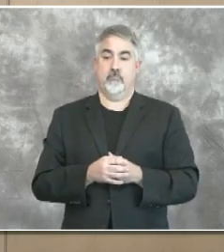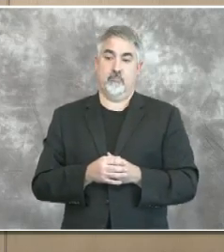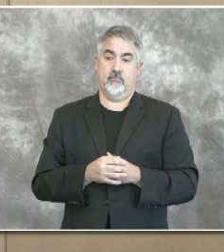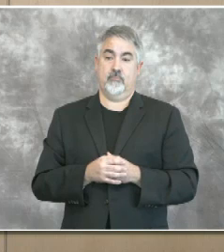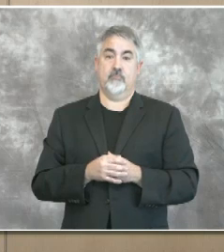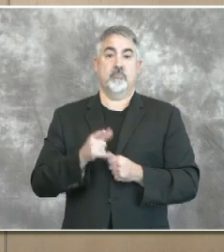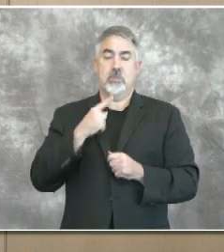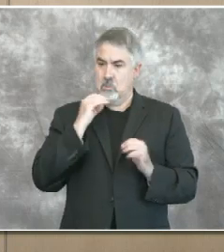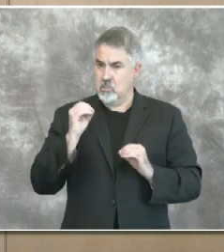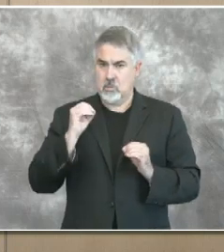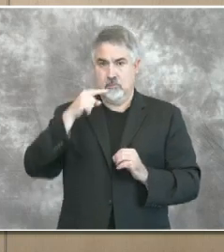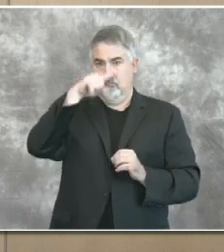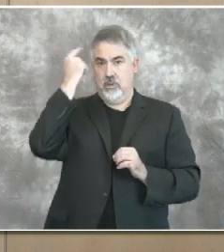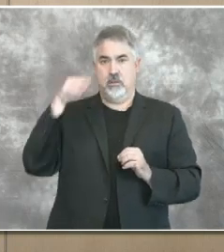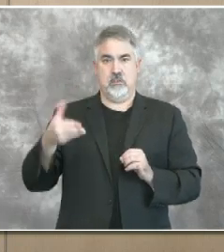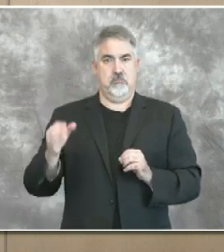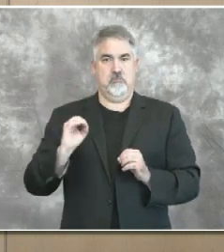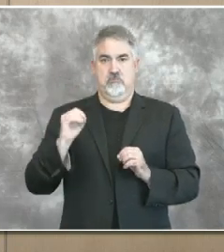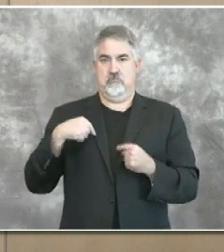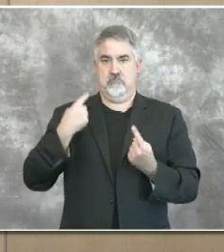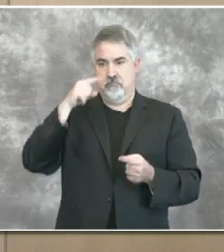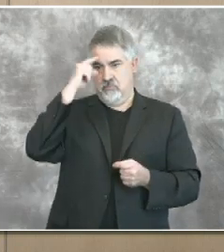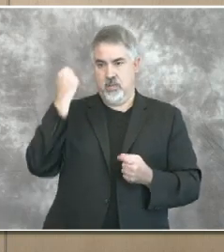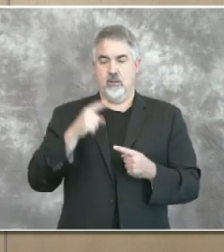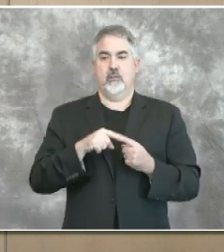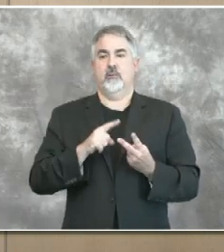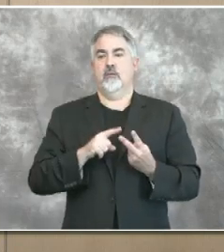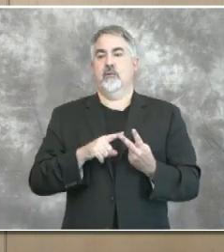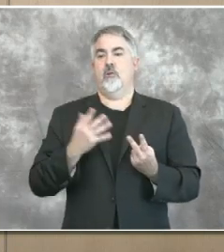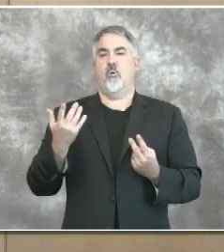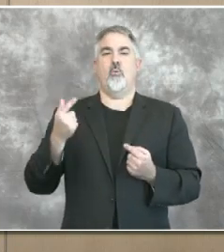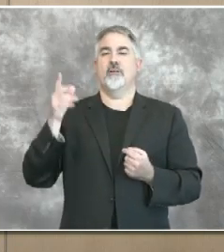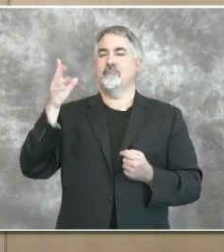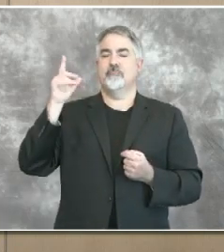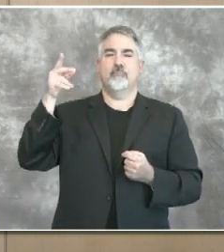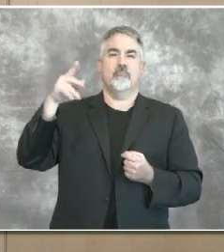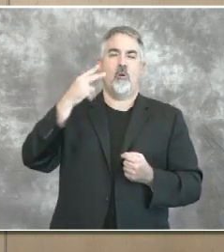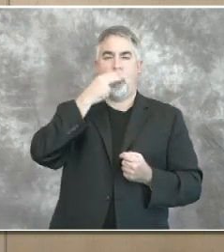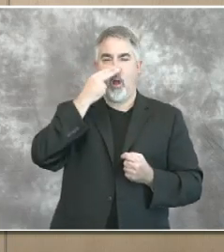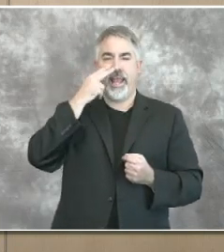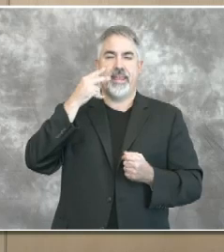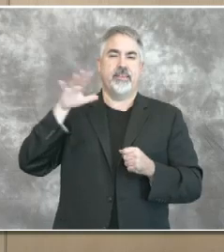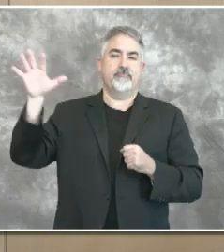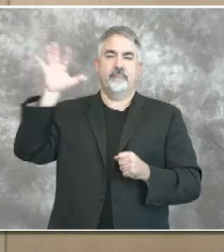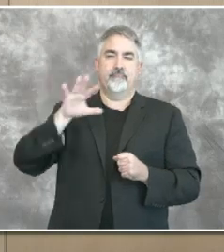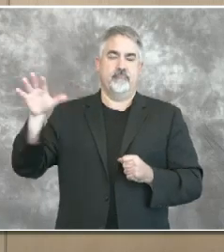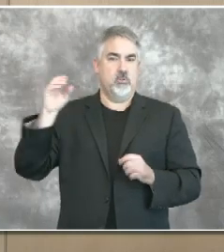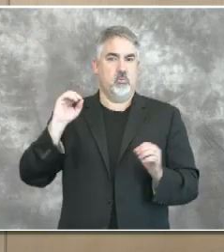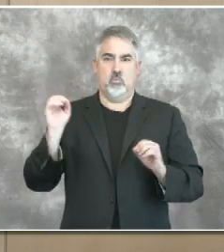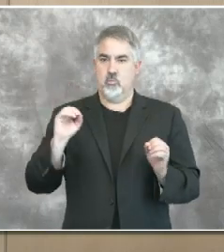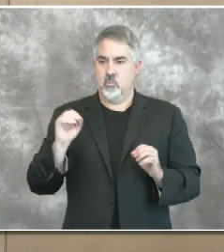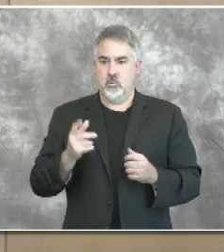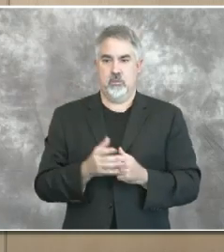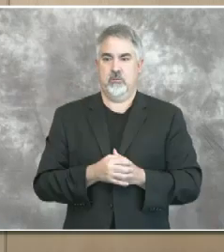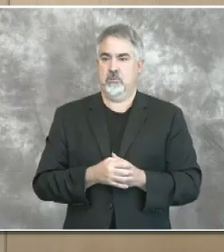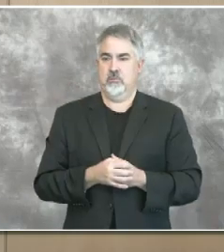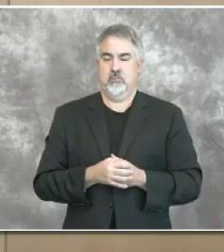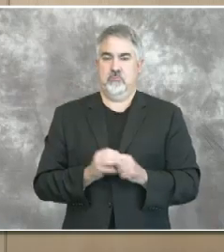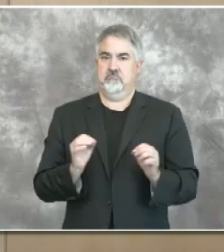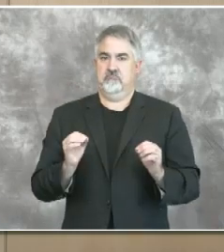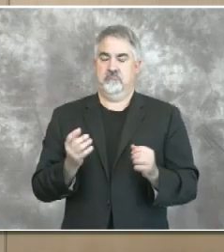or Black, Pacific Islanders, nor American Indians. So our sincerest sympathies